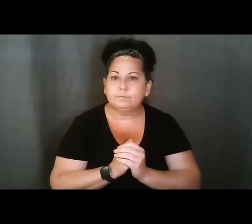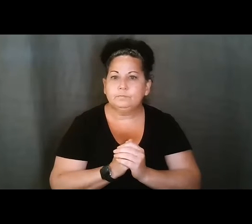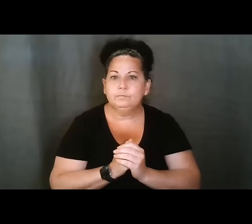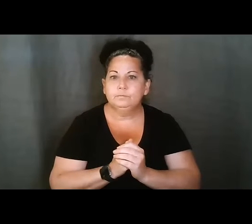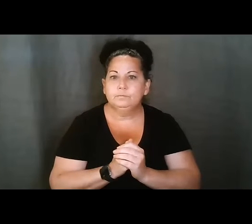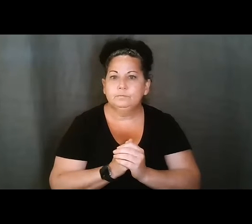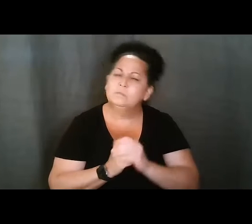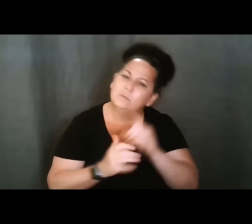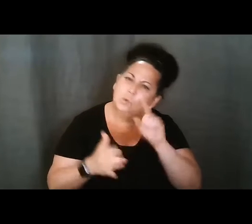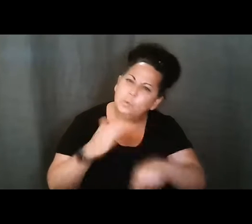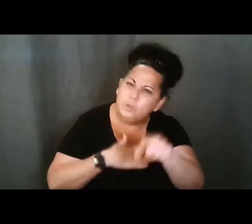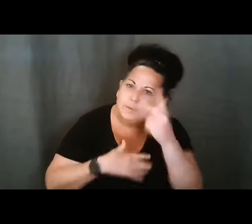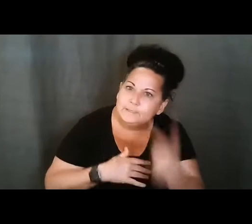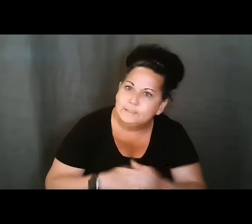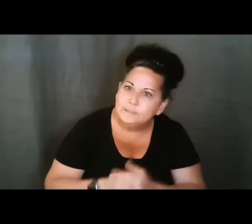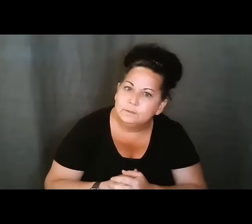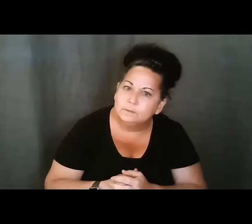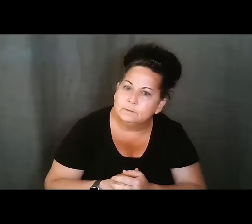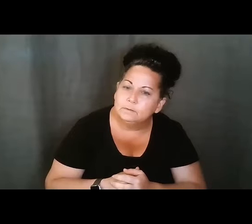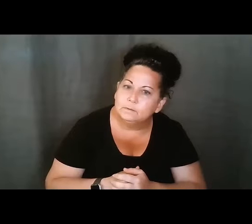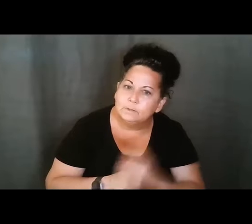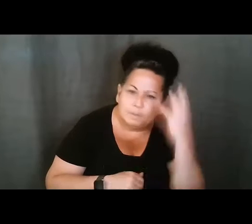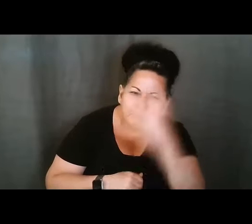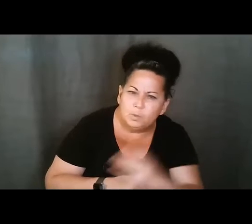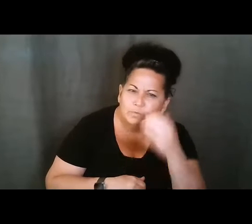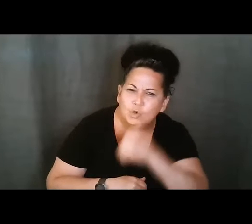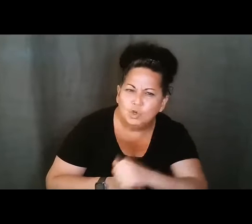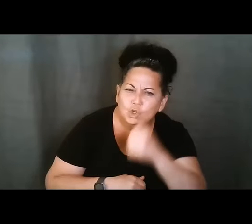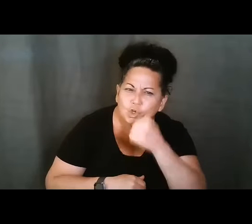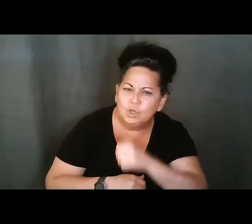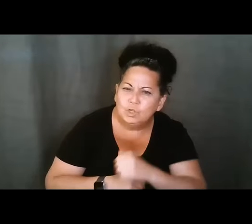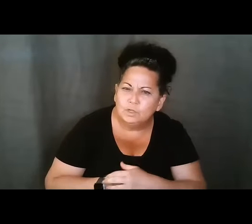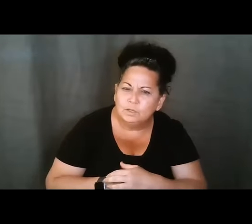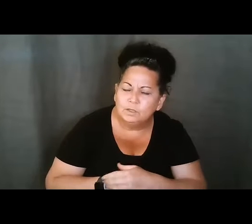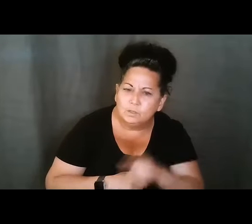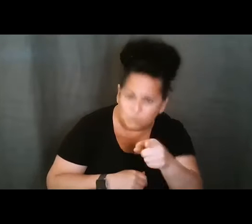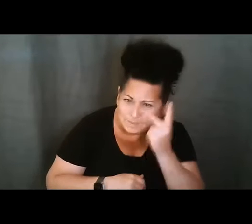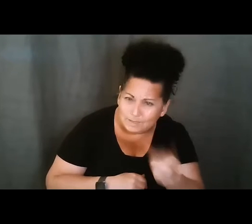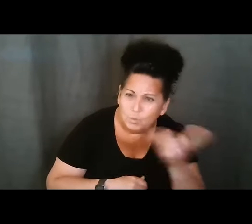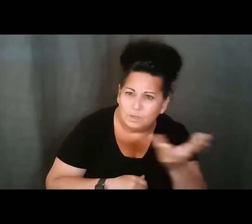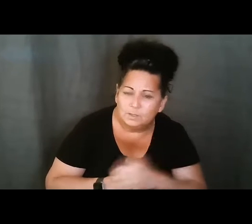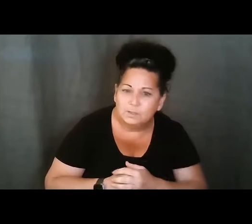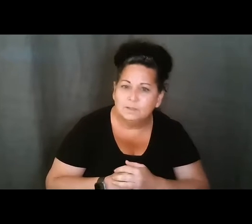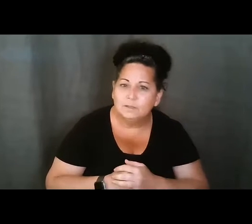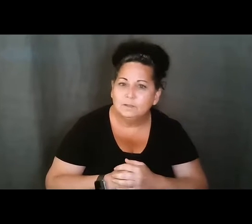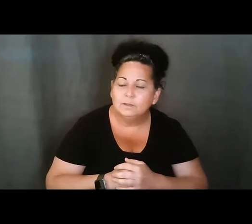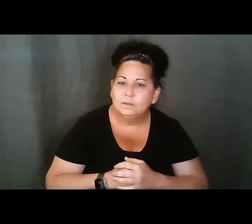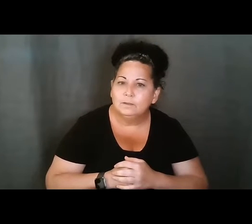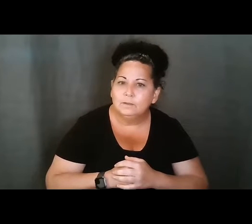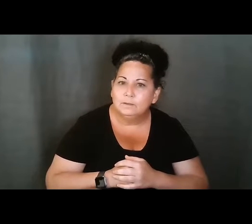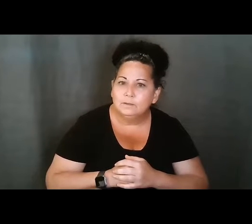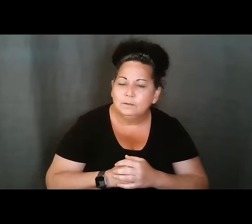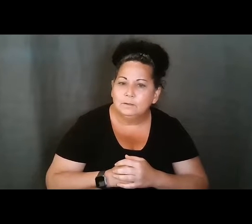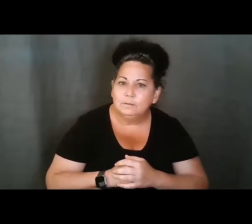What do you see in that beautiful little girl? What do you see? How the student